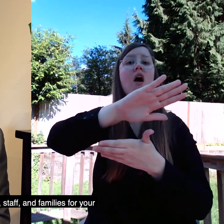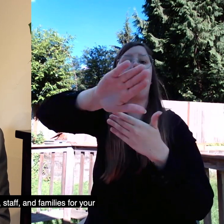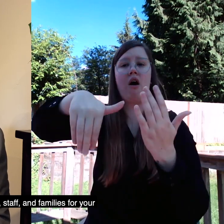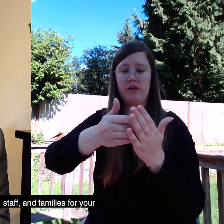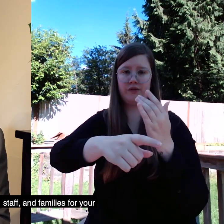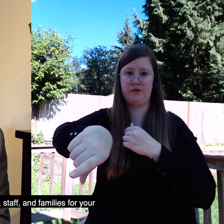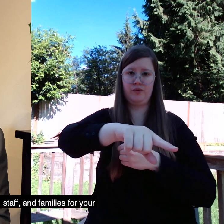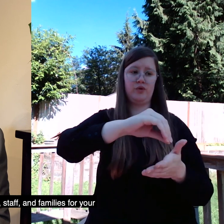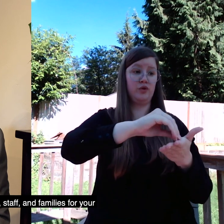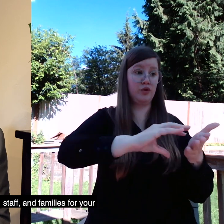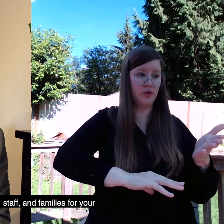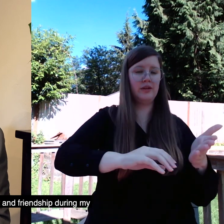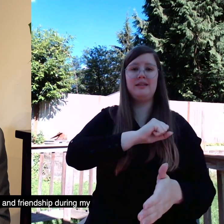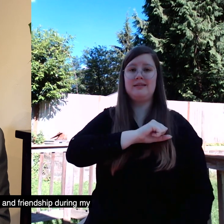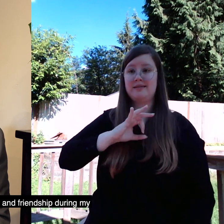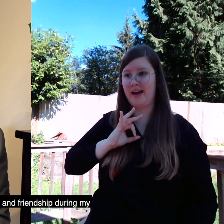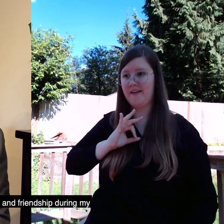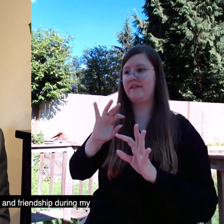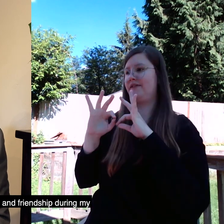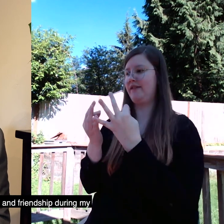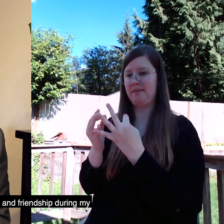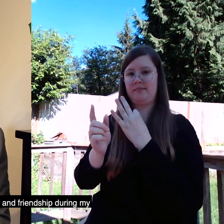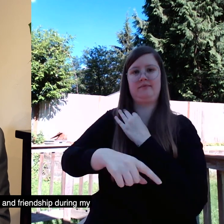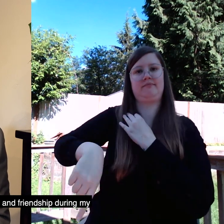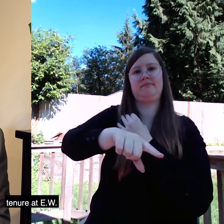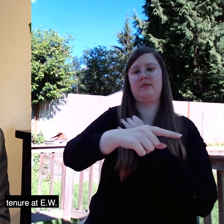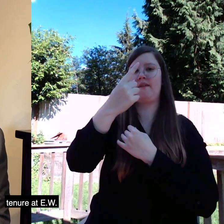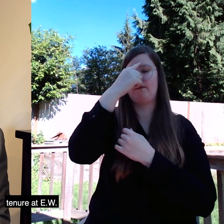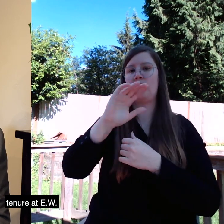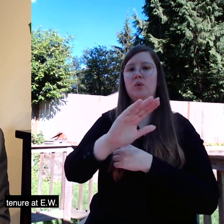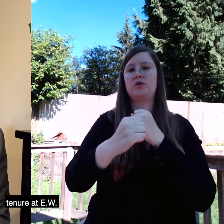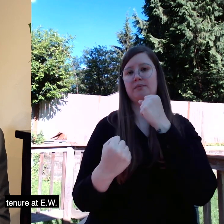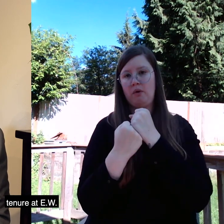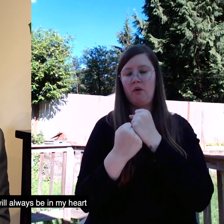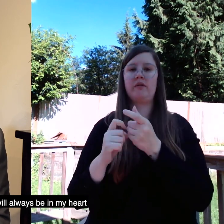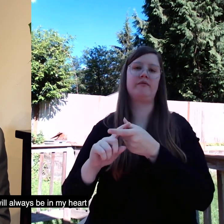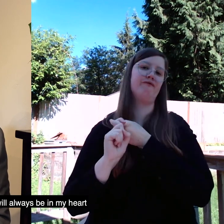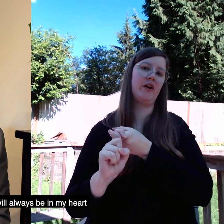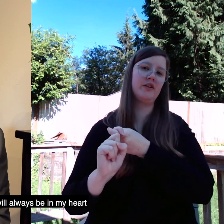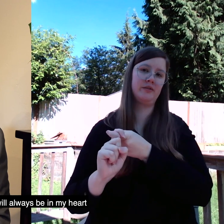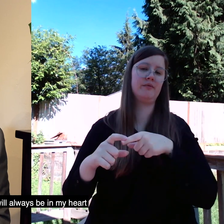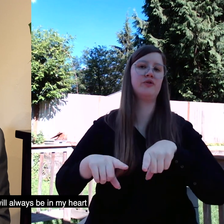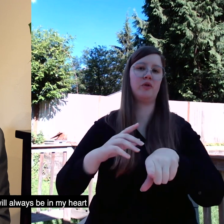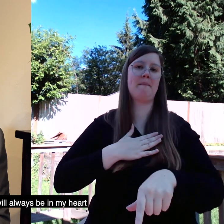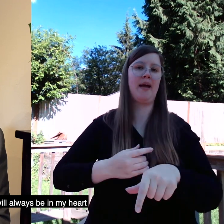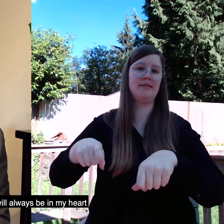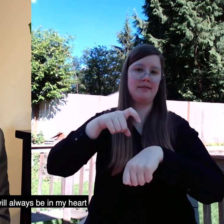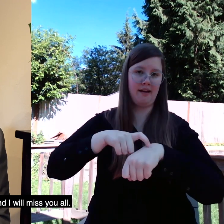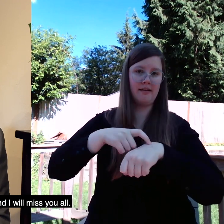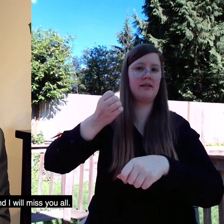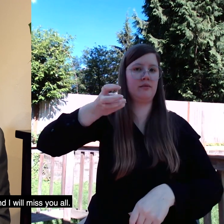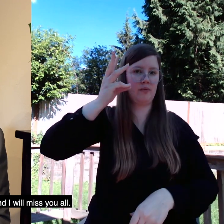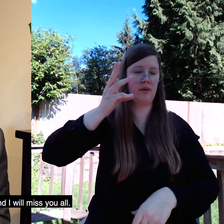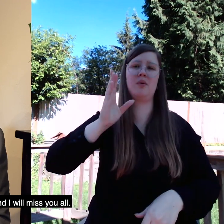students, staff, and families, for your support and friendship during my tenure at EW. EW will always be in my